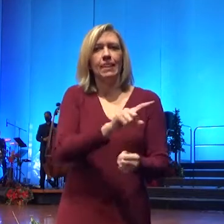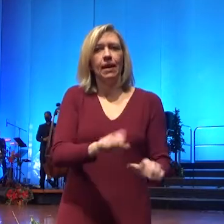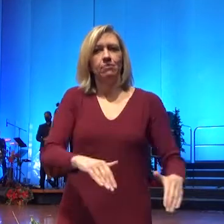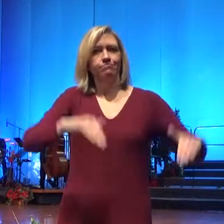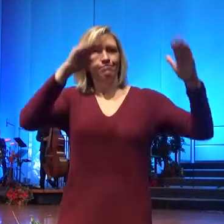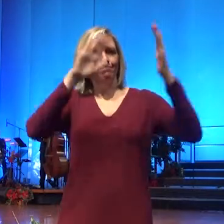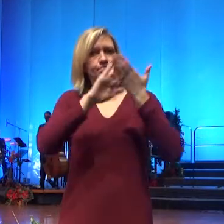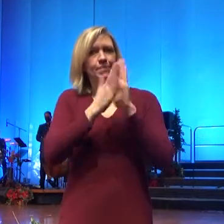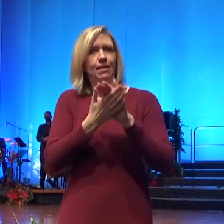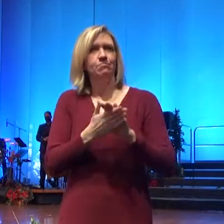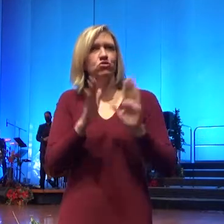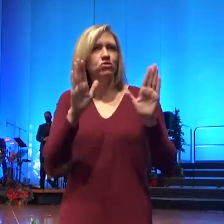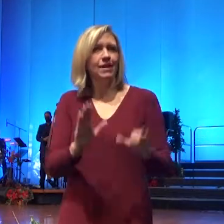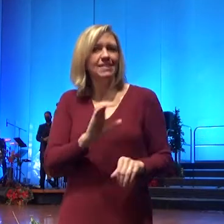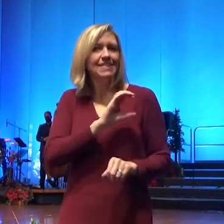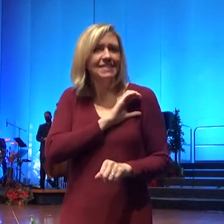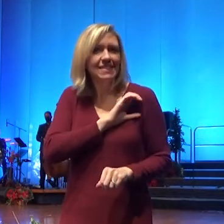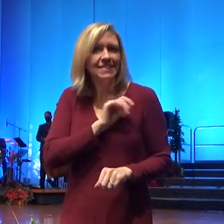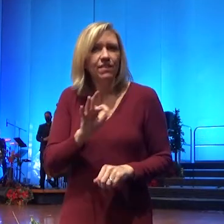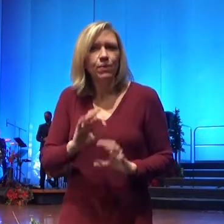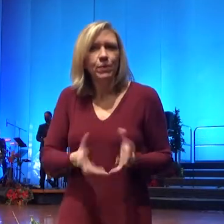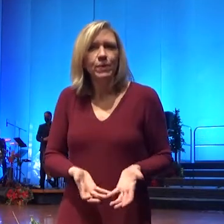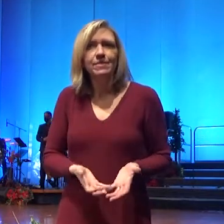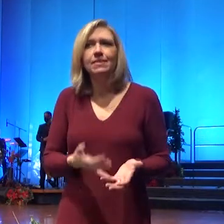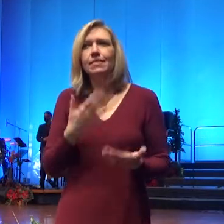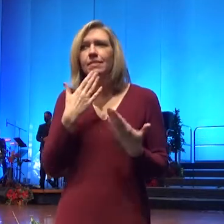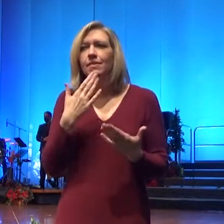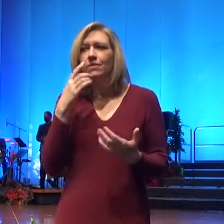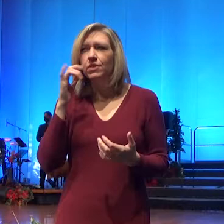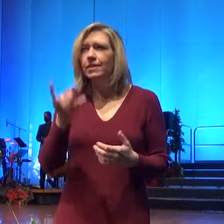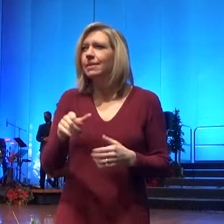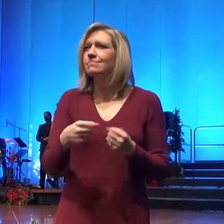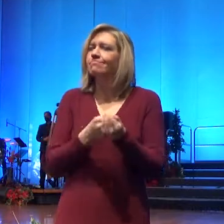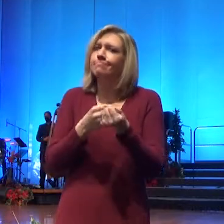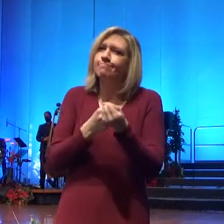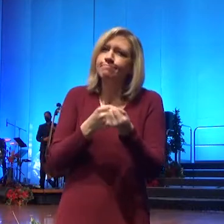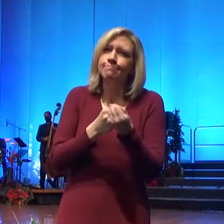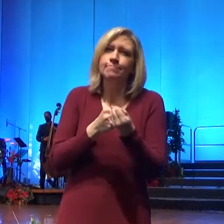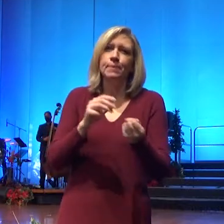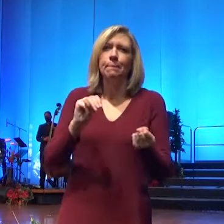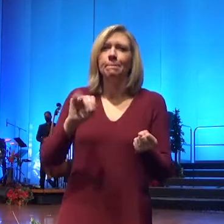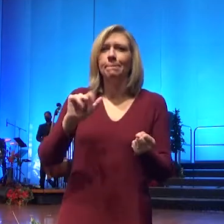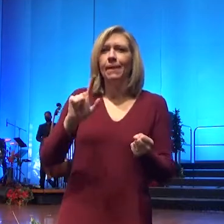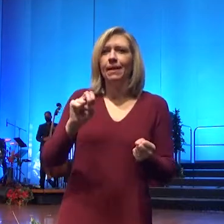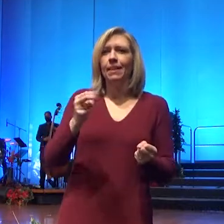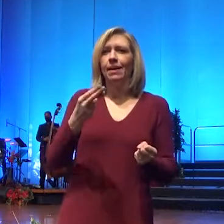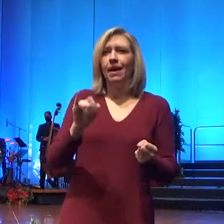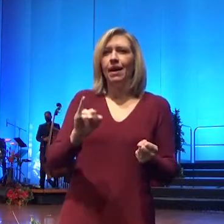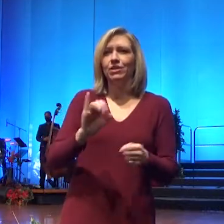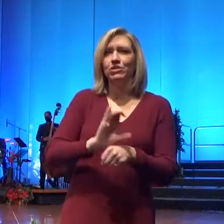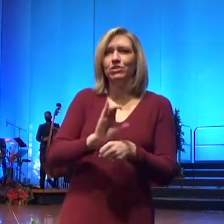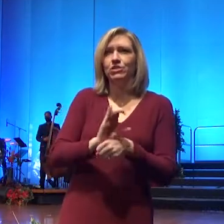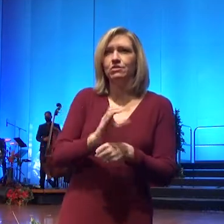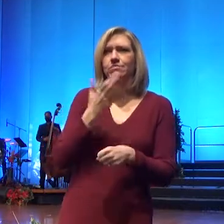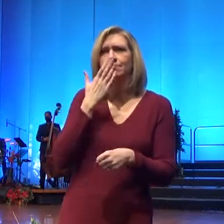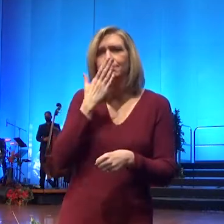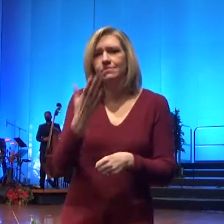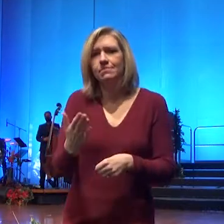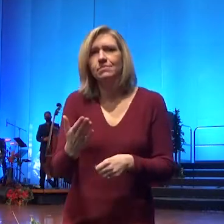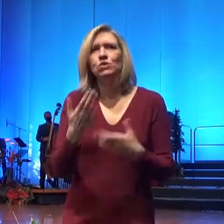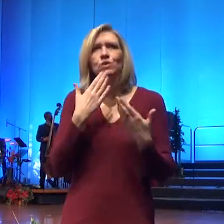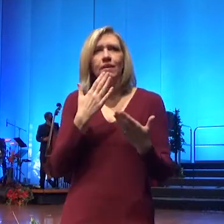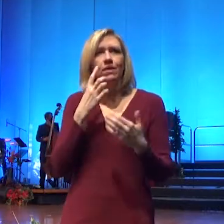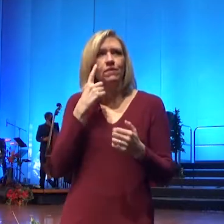great citizens in our world. So thank you for that. Thank you for all you do to support our Mile High Church financially. We are so grateful to